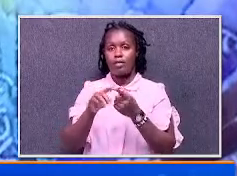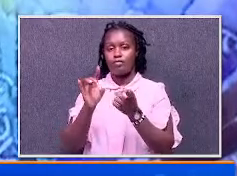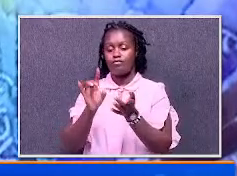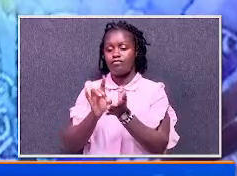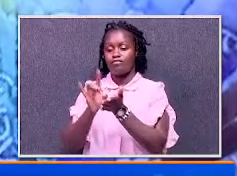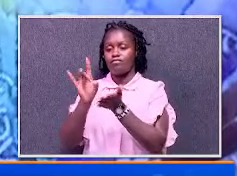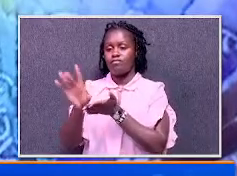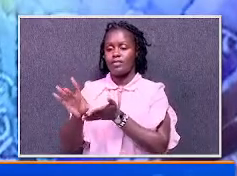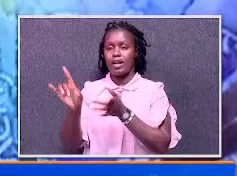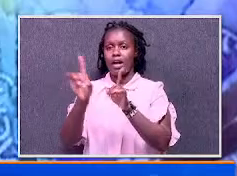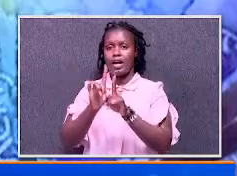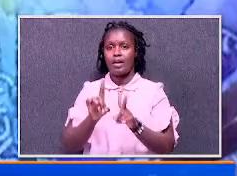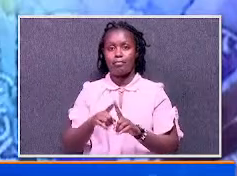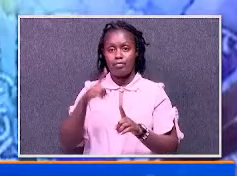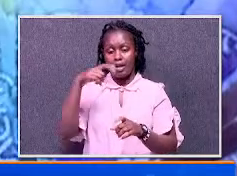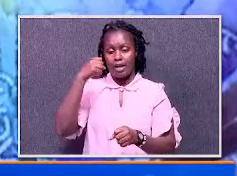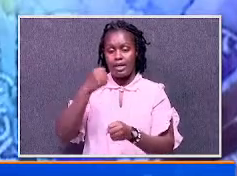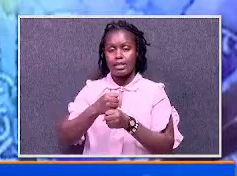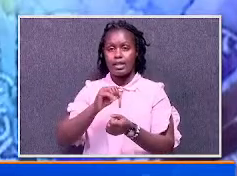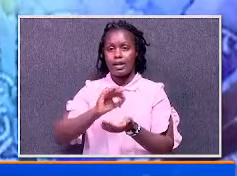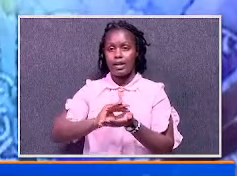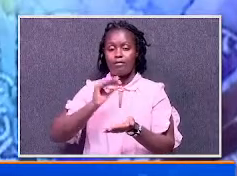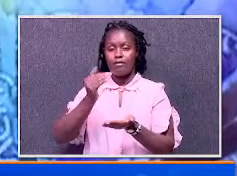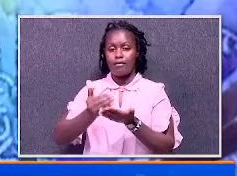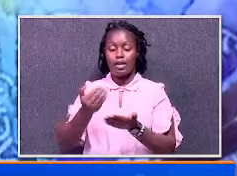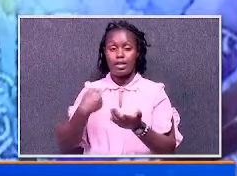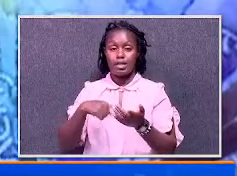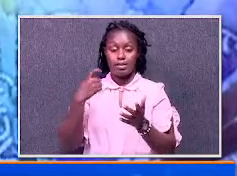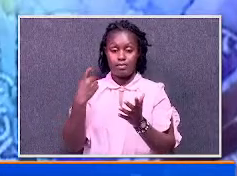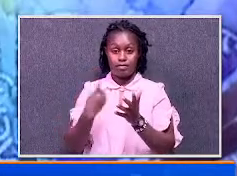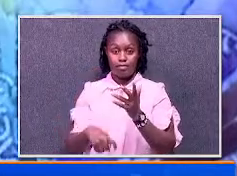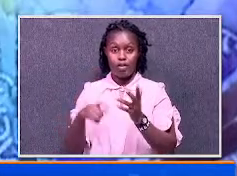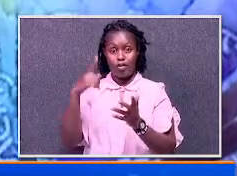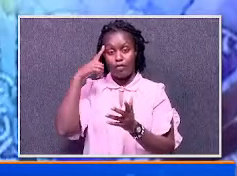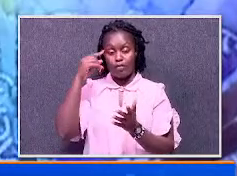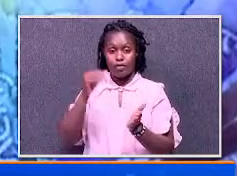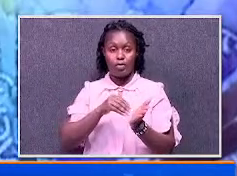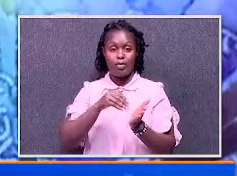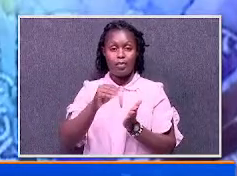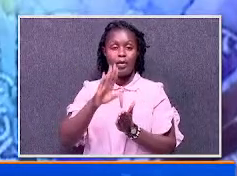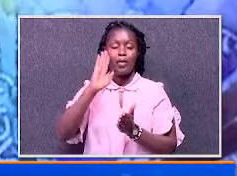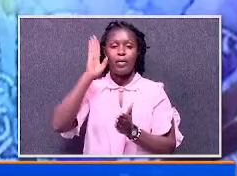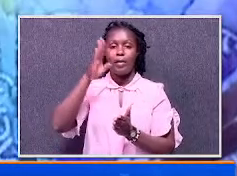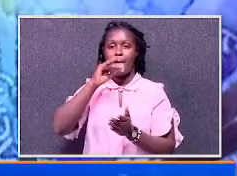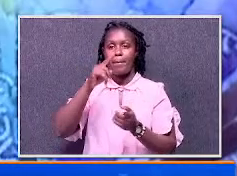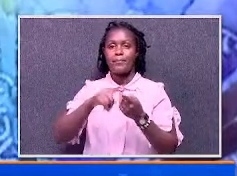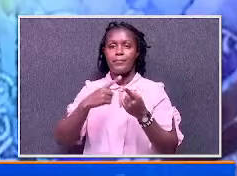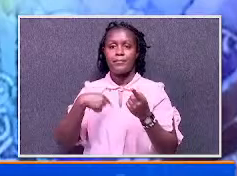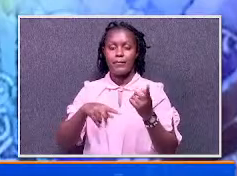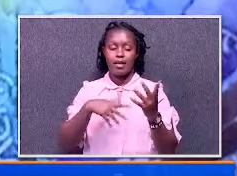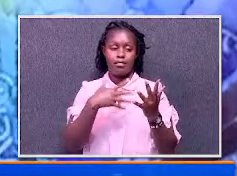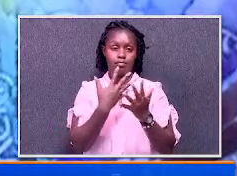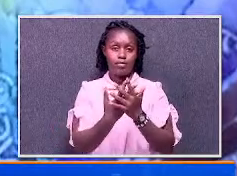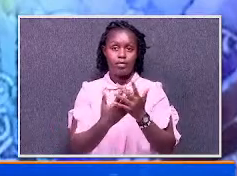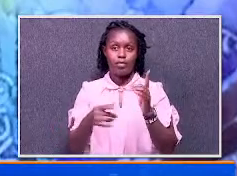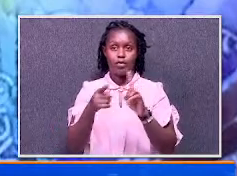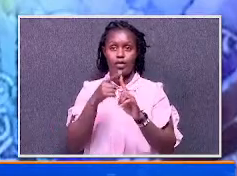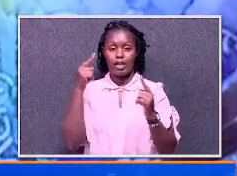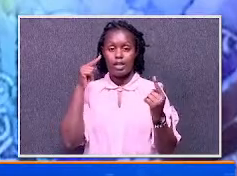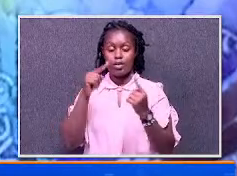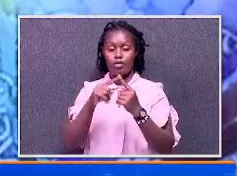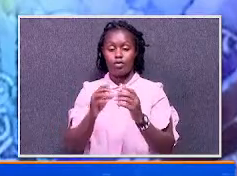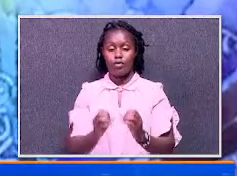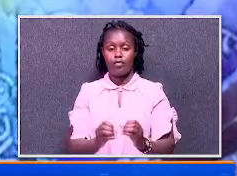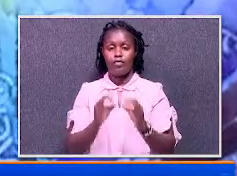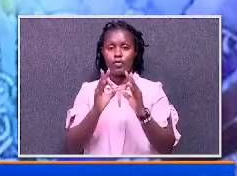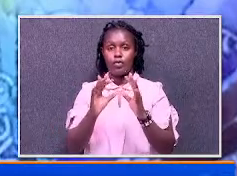that hustler fund defaulters will be fined heavily. Chelugui said the penalty of a fine and imprisonment only targets officials